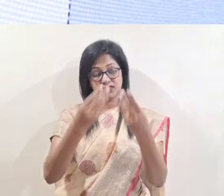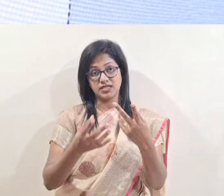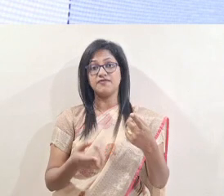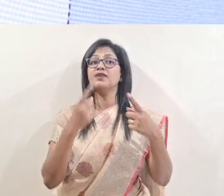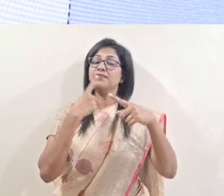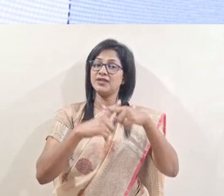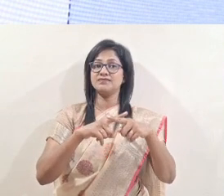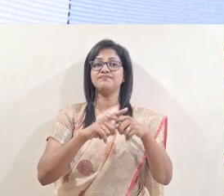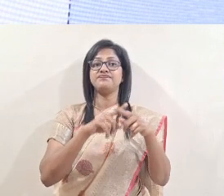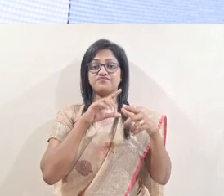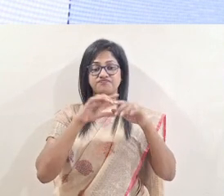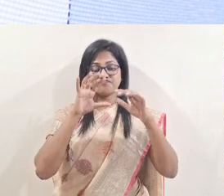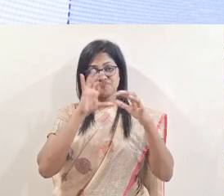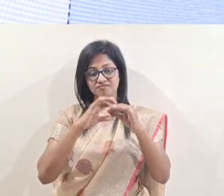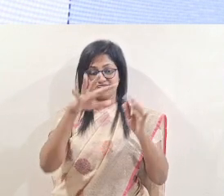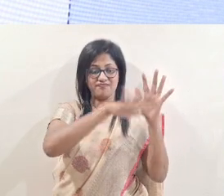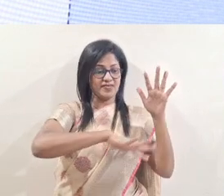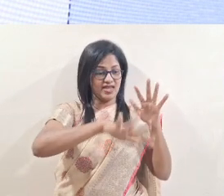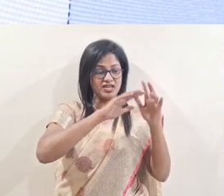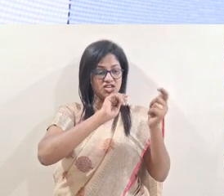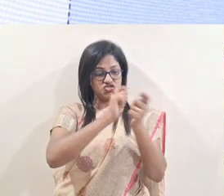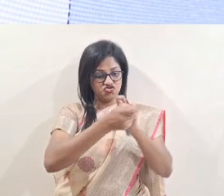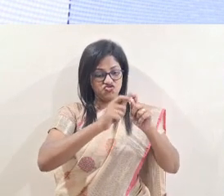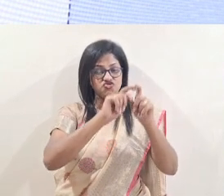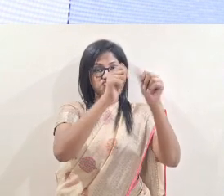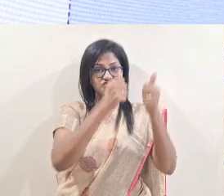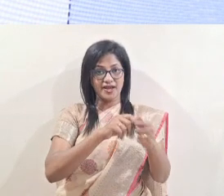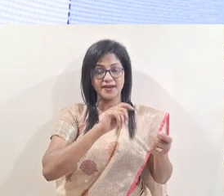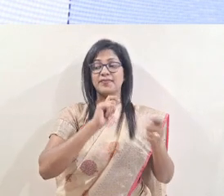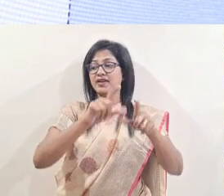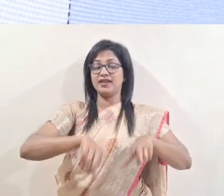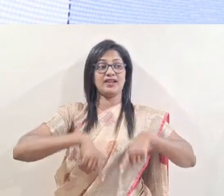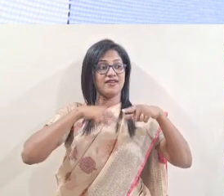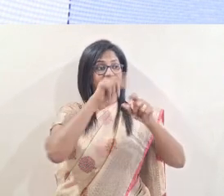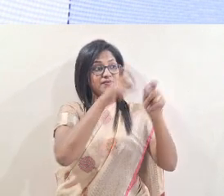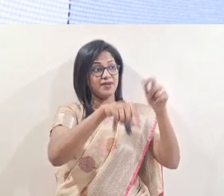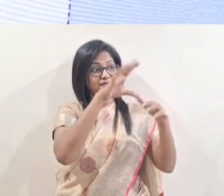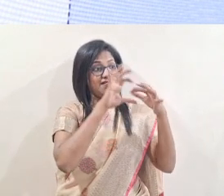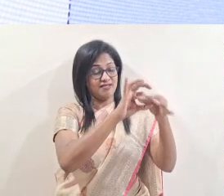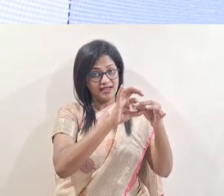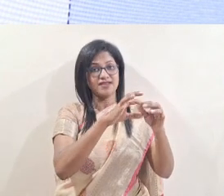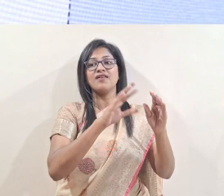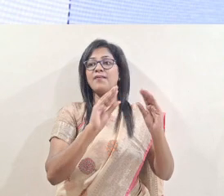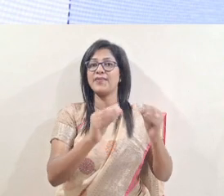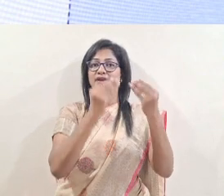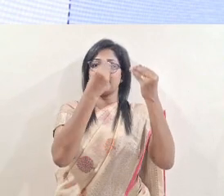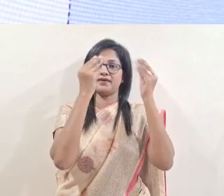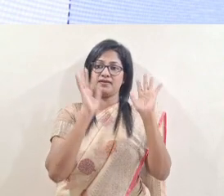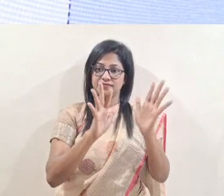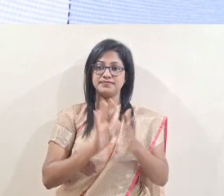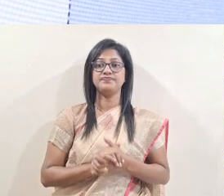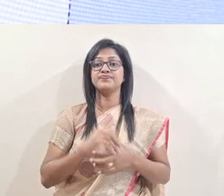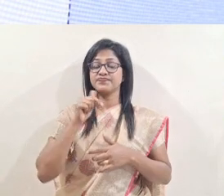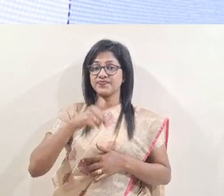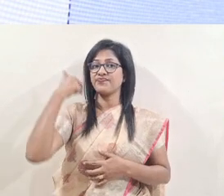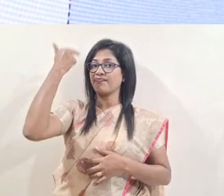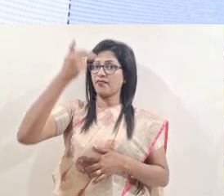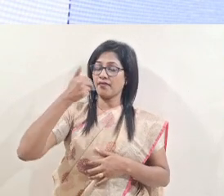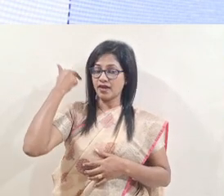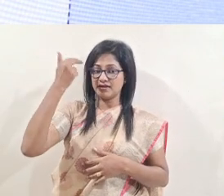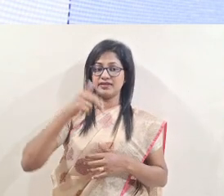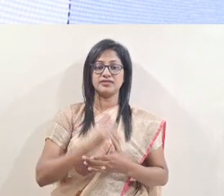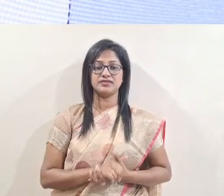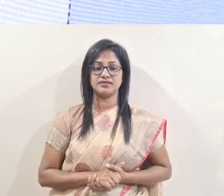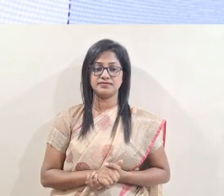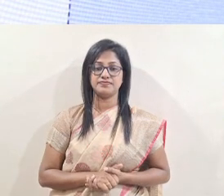reshape the areas, and it will affect the lives of the people connected with this line. So therefore, it becomes